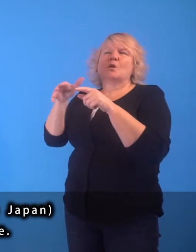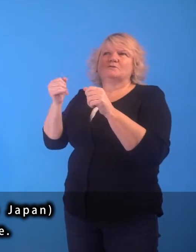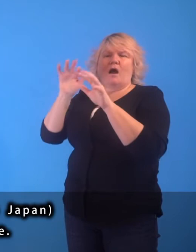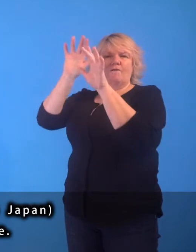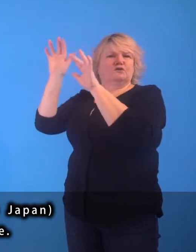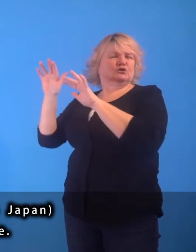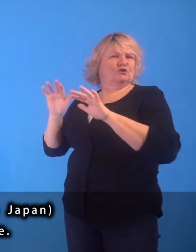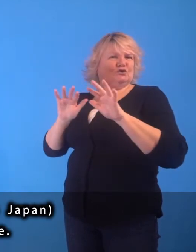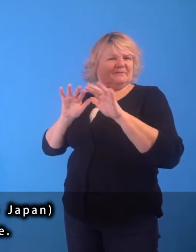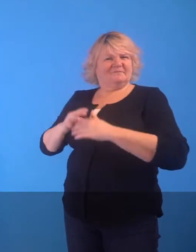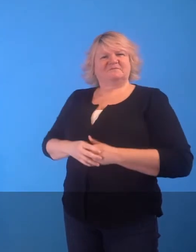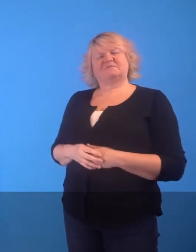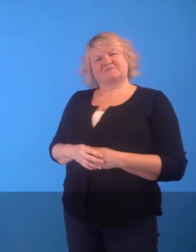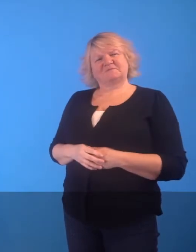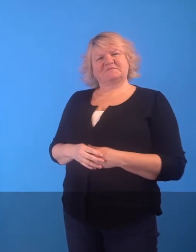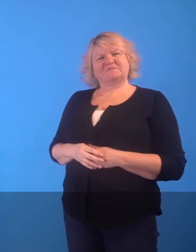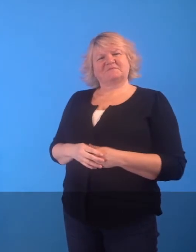influence.